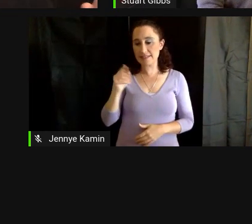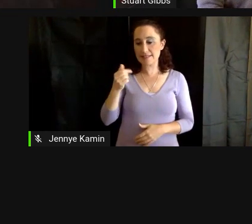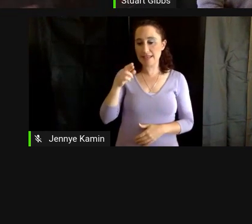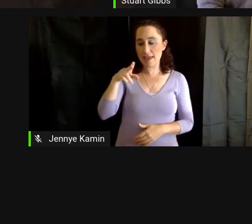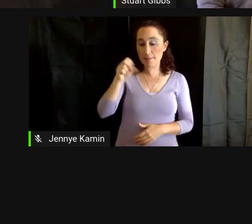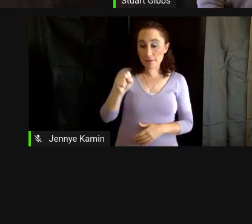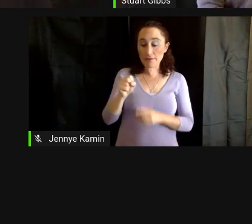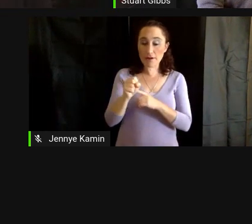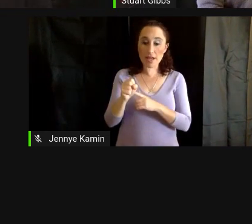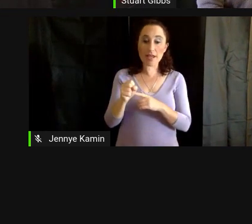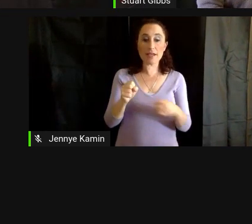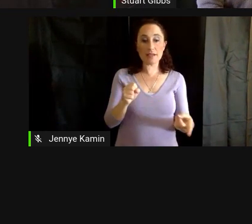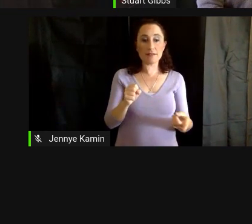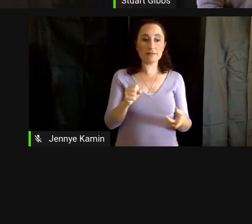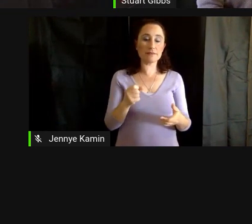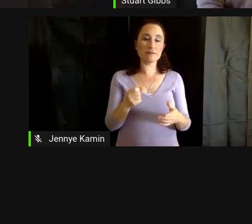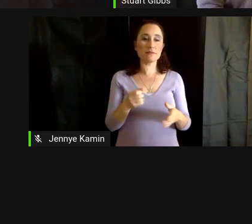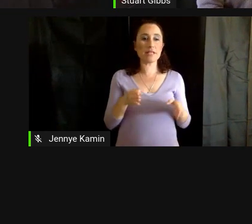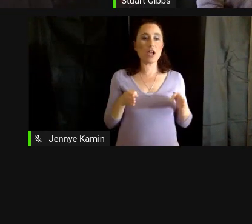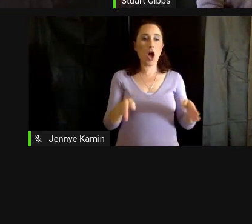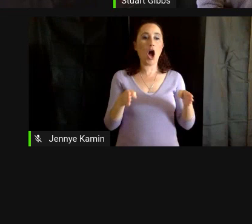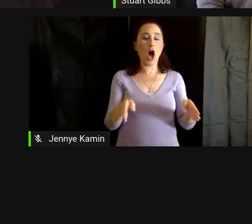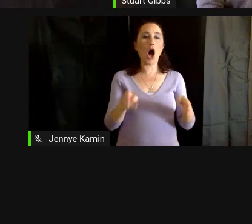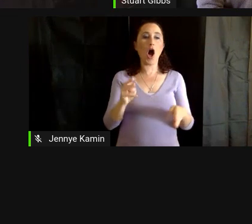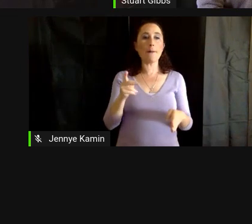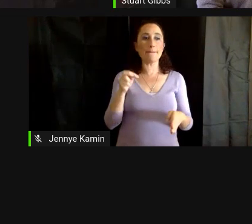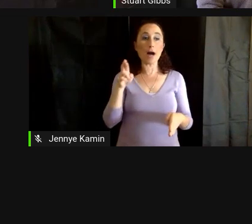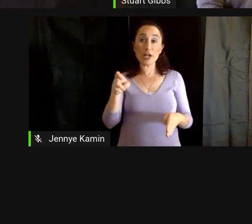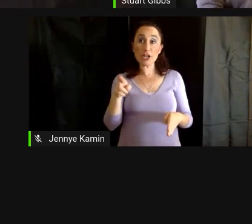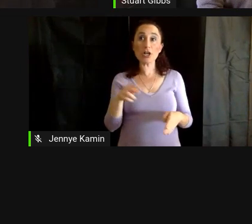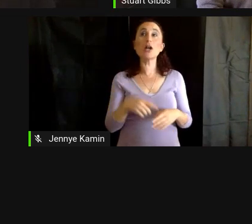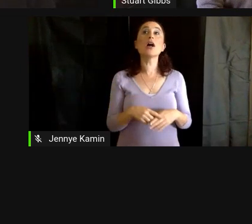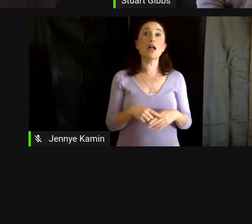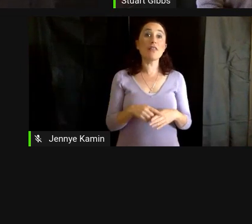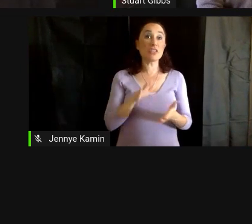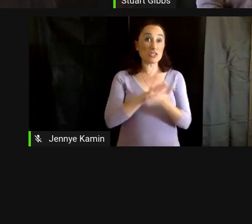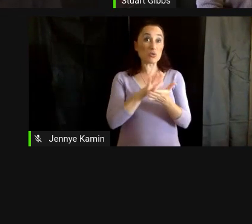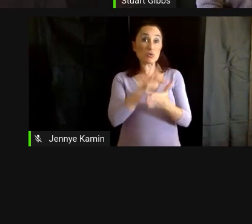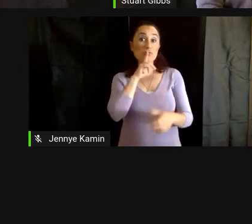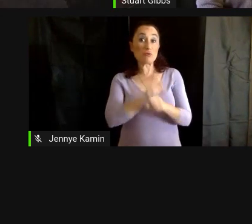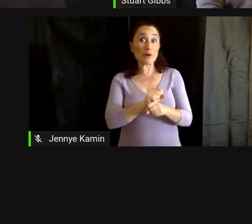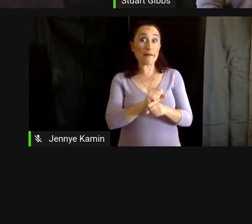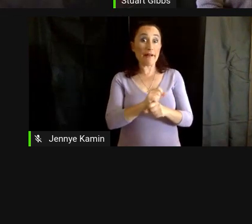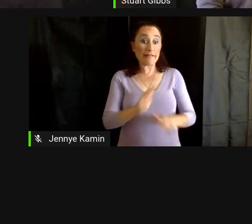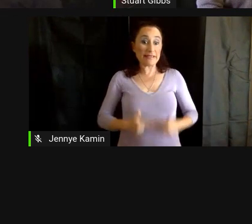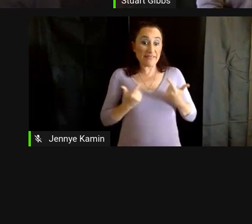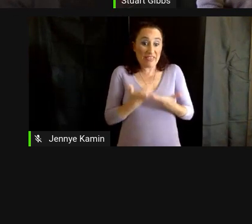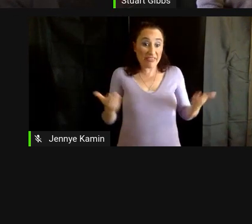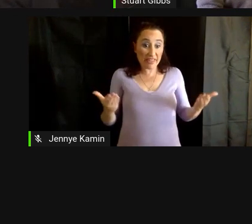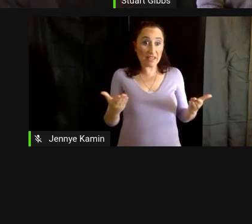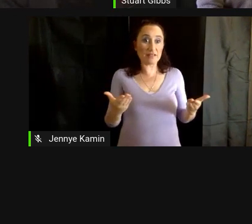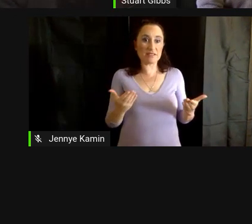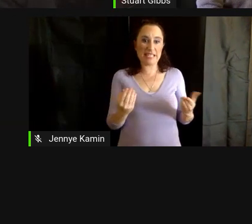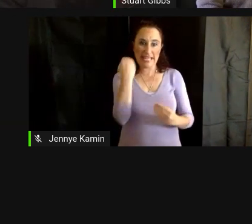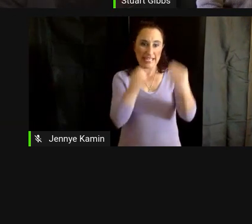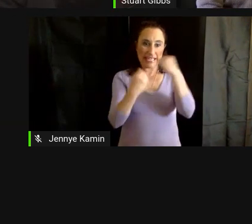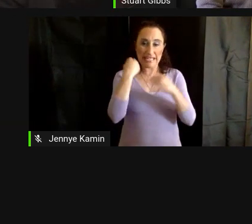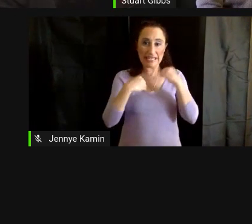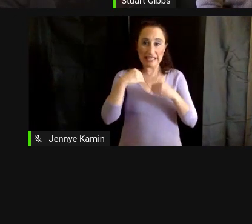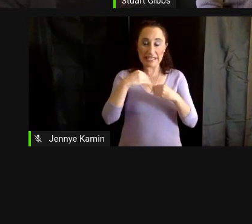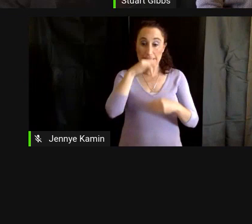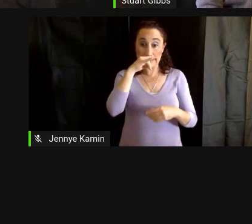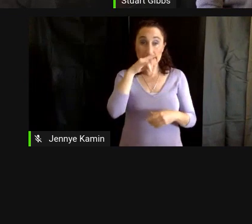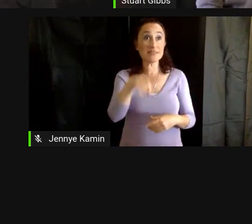actually alive and it survives by eating students and he has to protect the students. And then Galactic